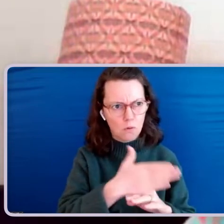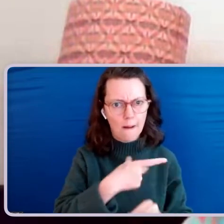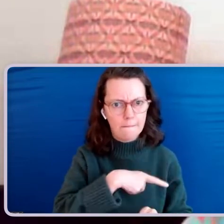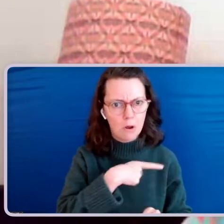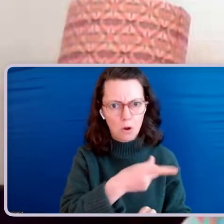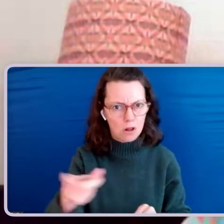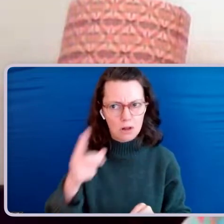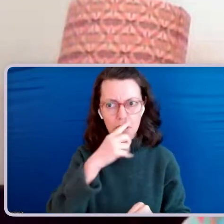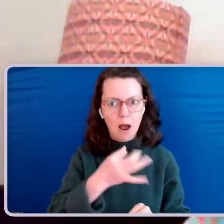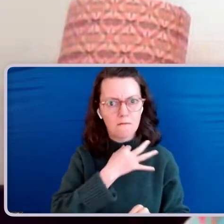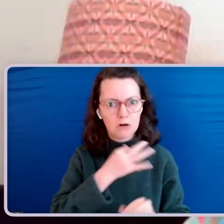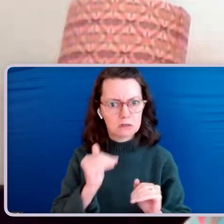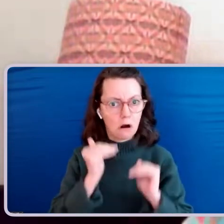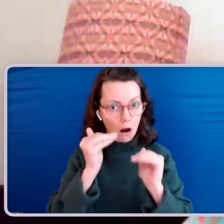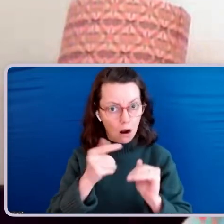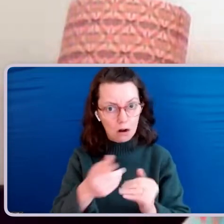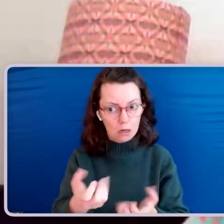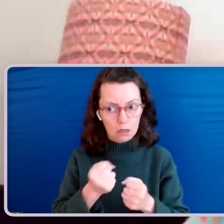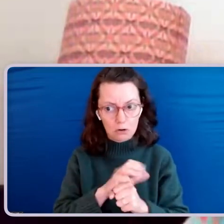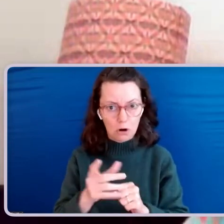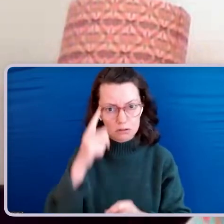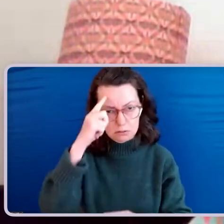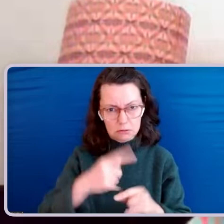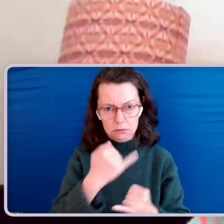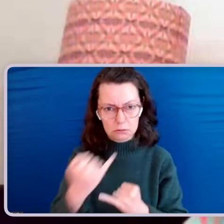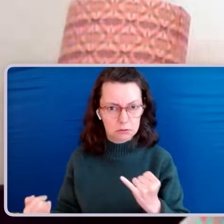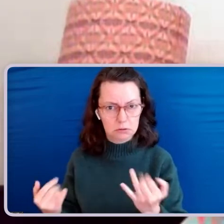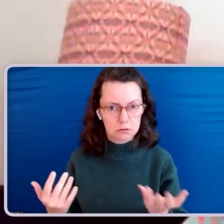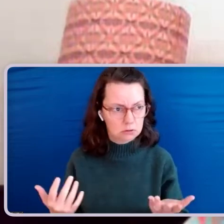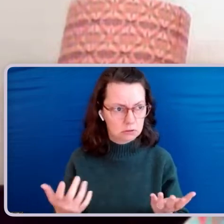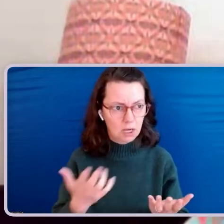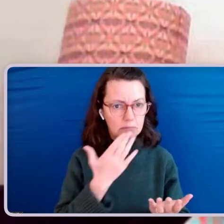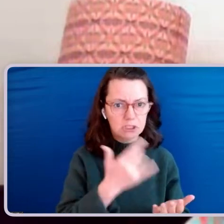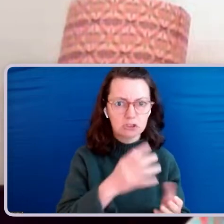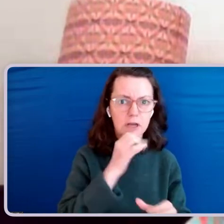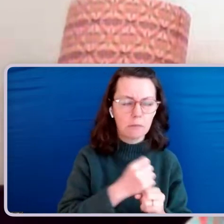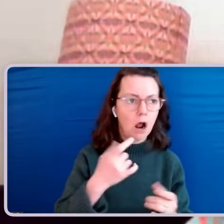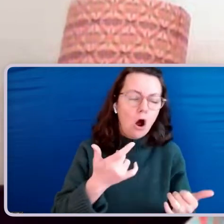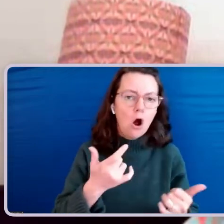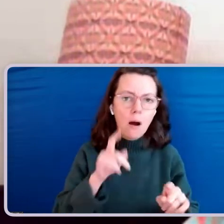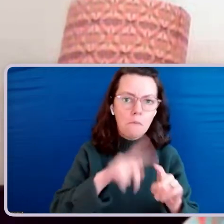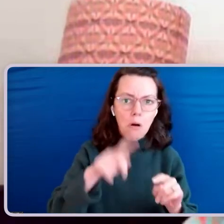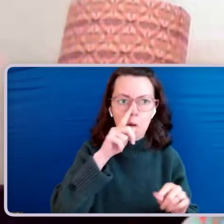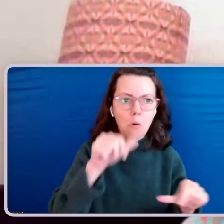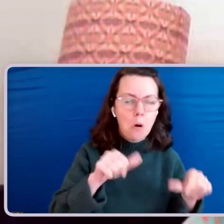COVID, and that we all still need to be doing our part to make sure that the spread is maintained.